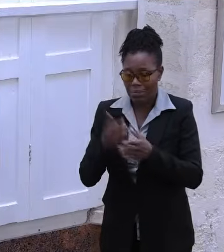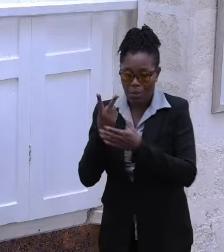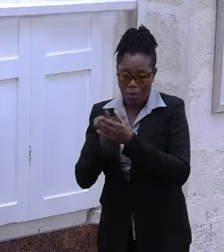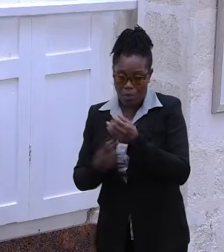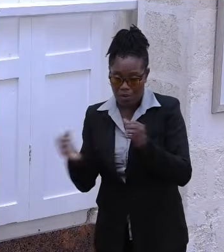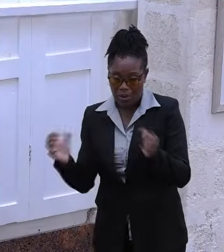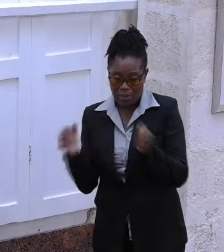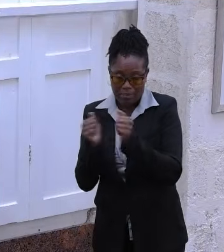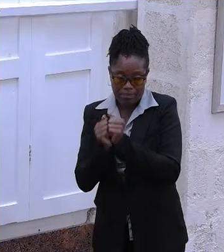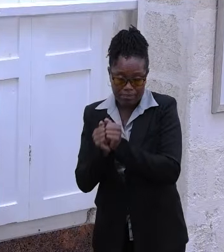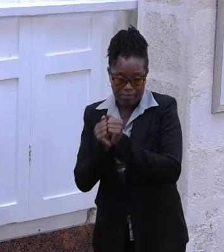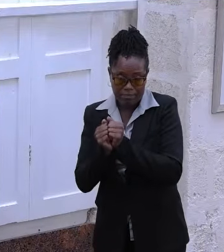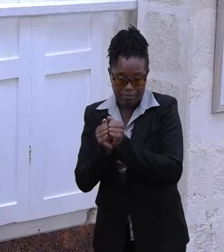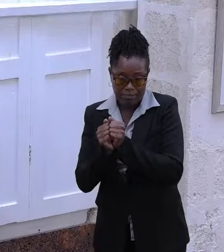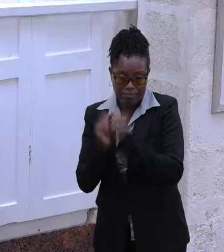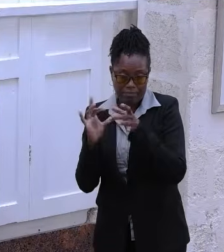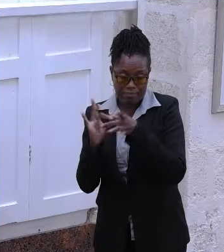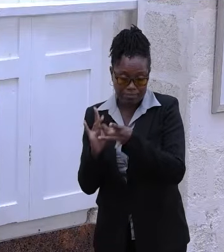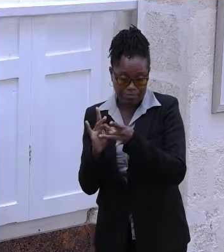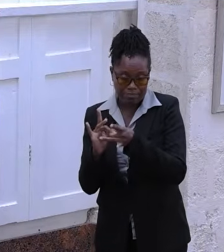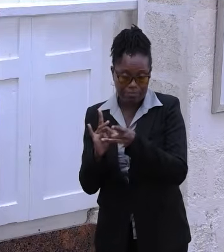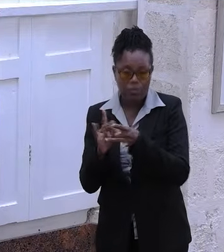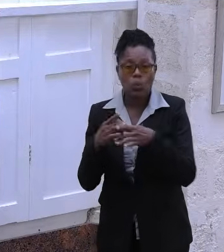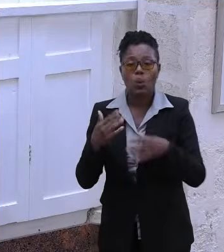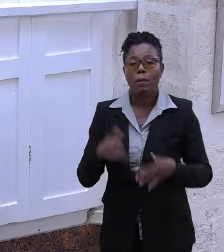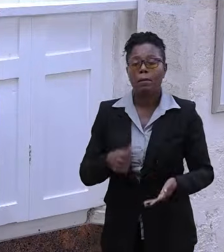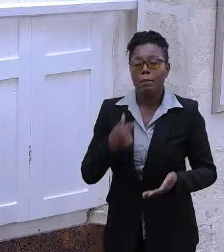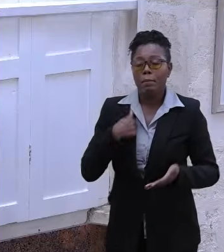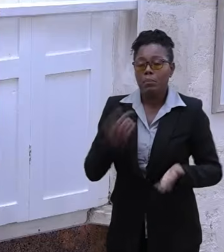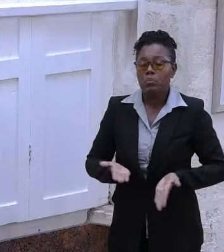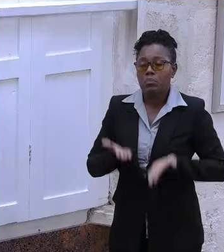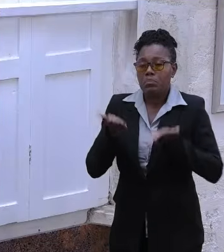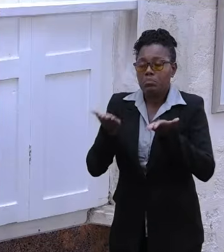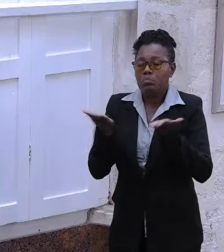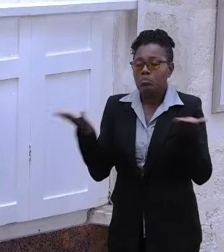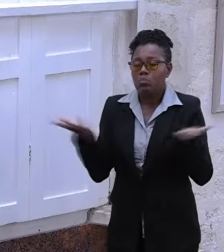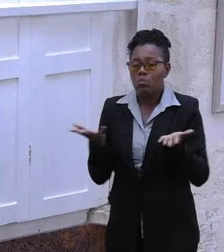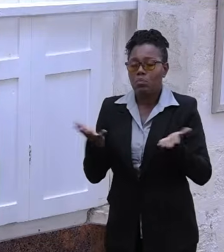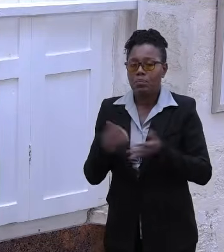hand. So my submission basically is to say,